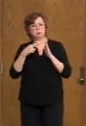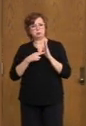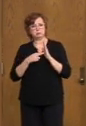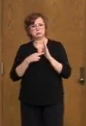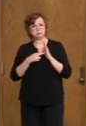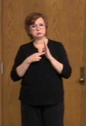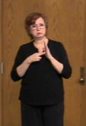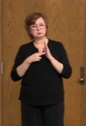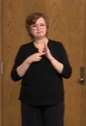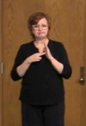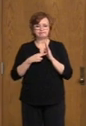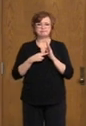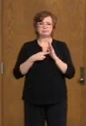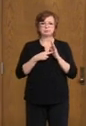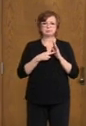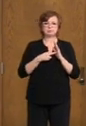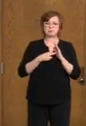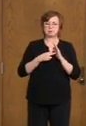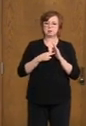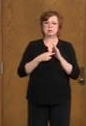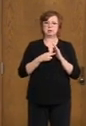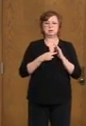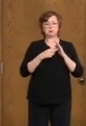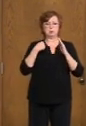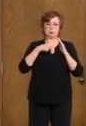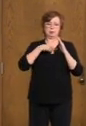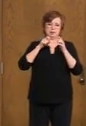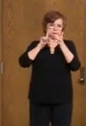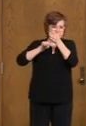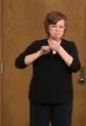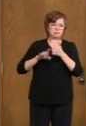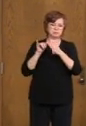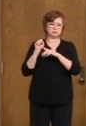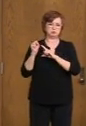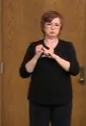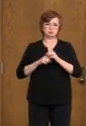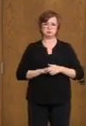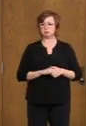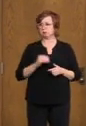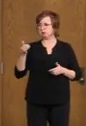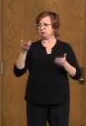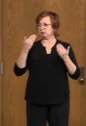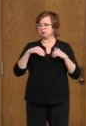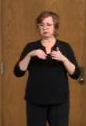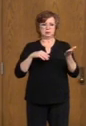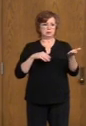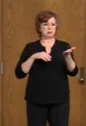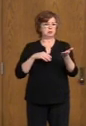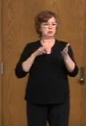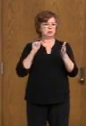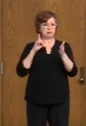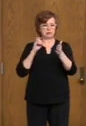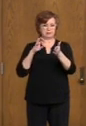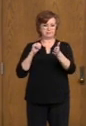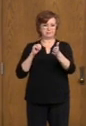sometimes, what's actually happening does take some time to investigate as well. We'll go back to the room.